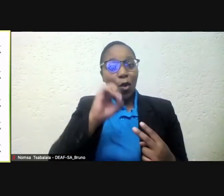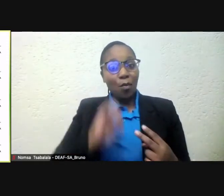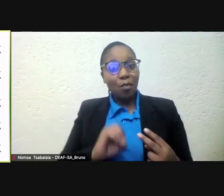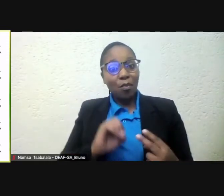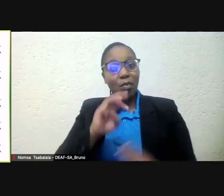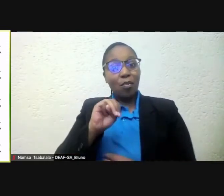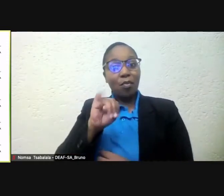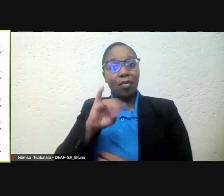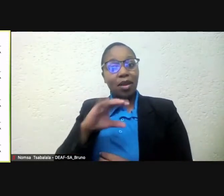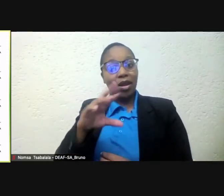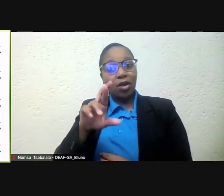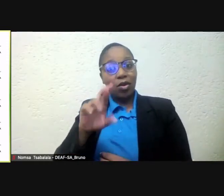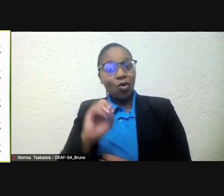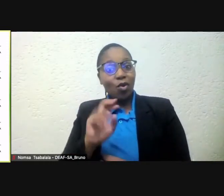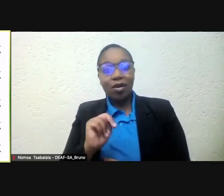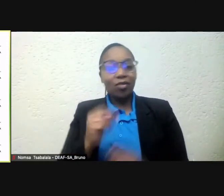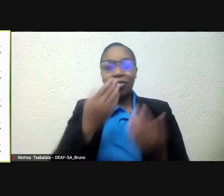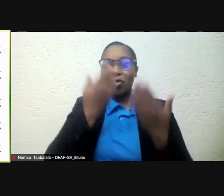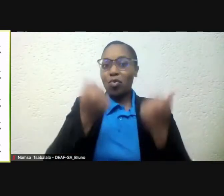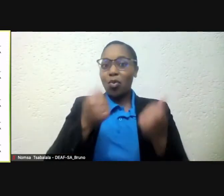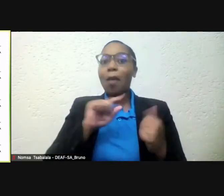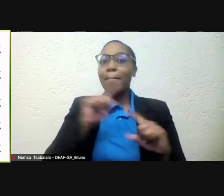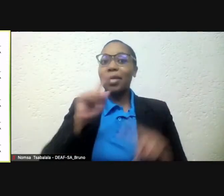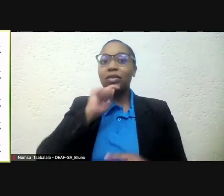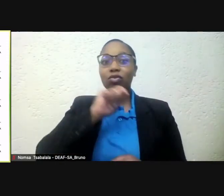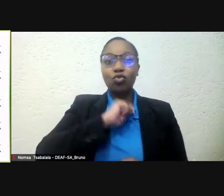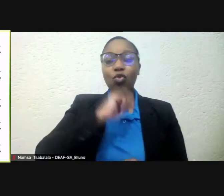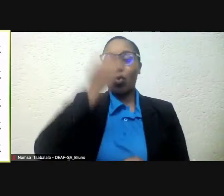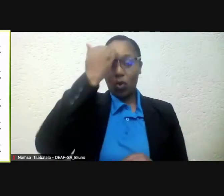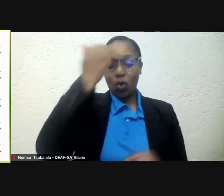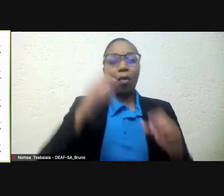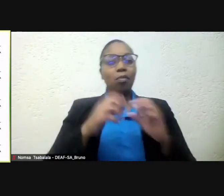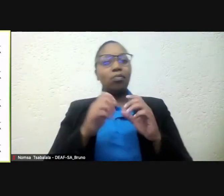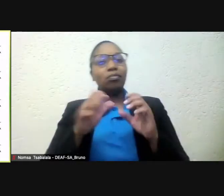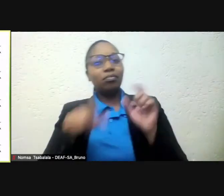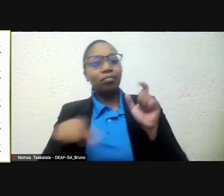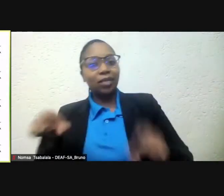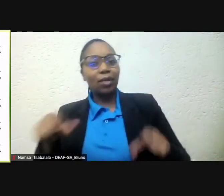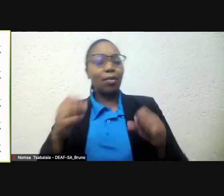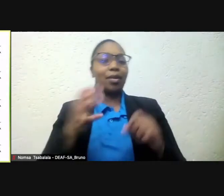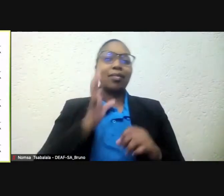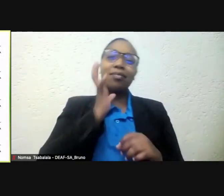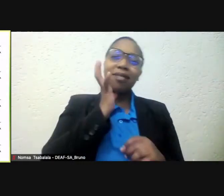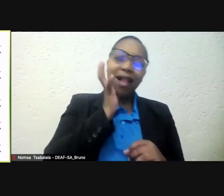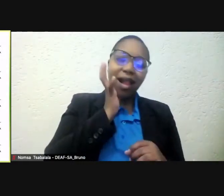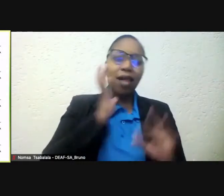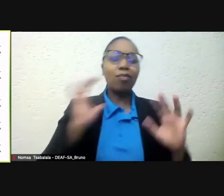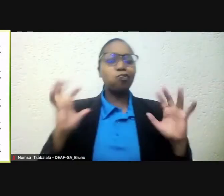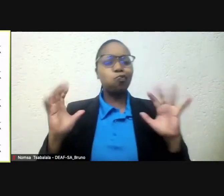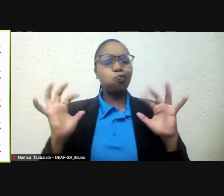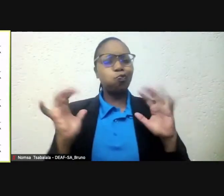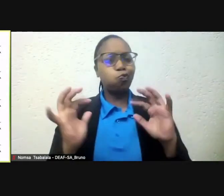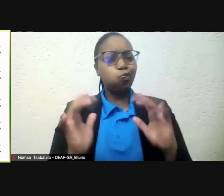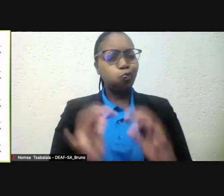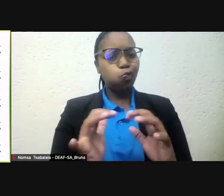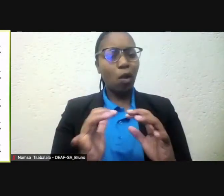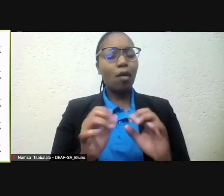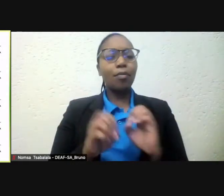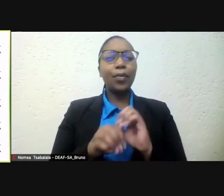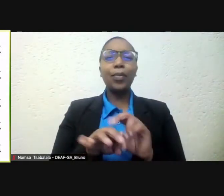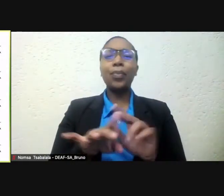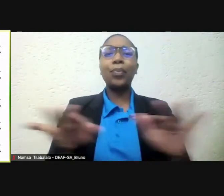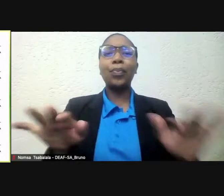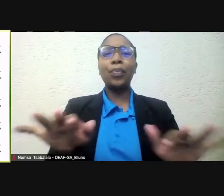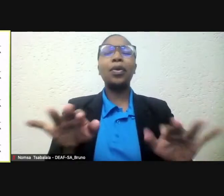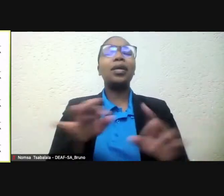like parties and other big gatherings, close gatherings, are super spreaders, and